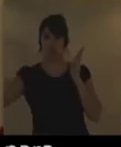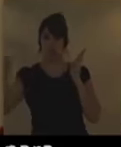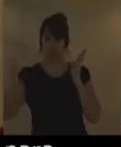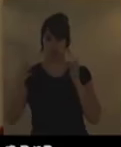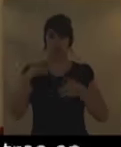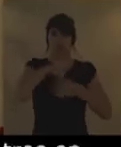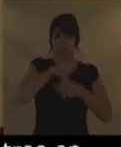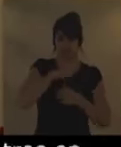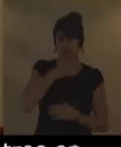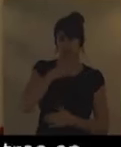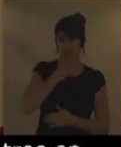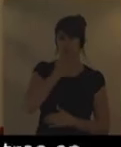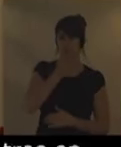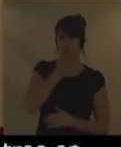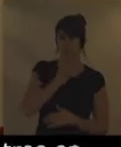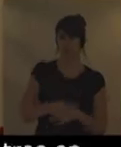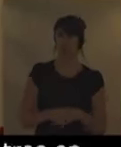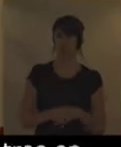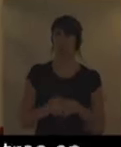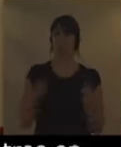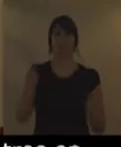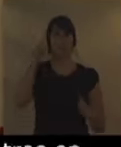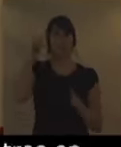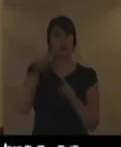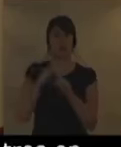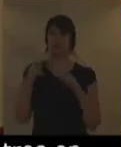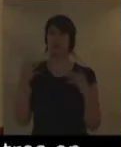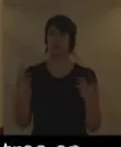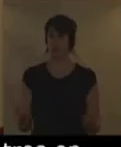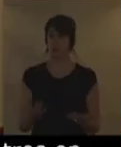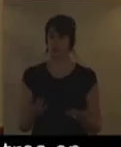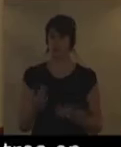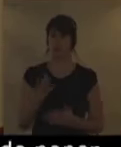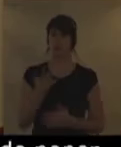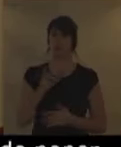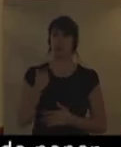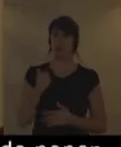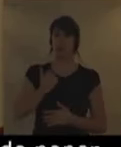with the minimum of elements.